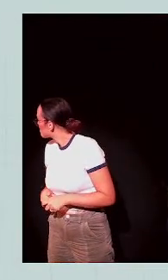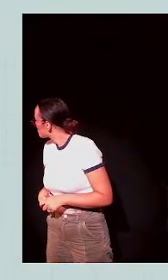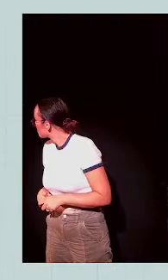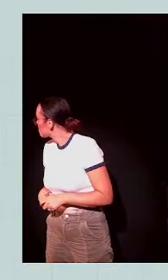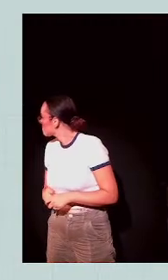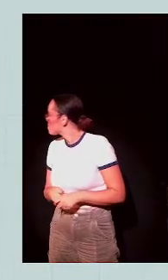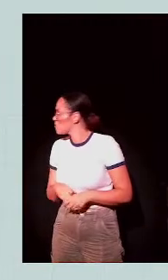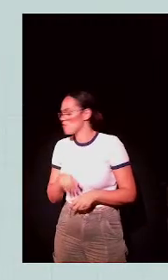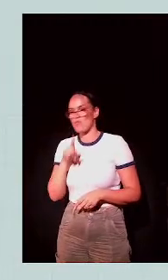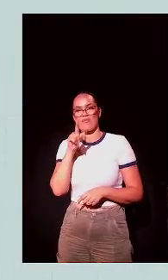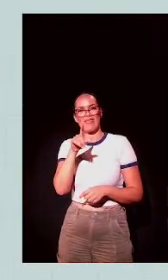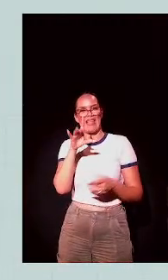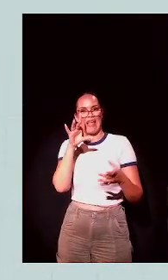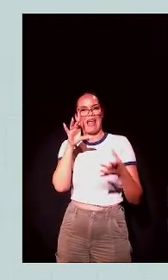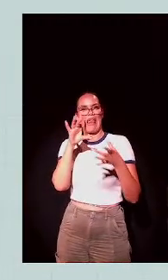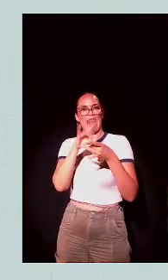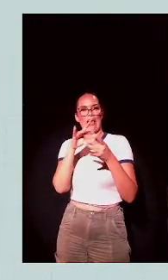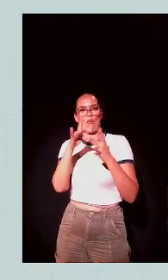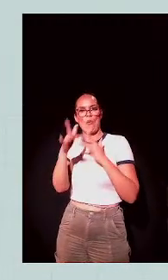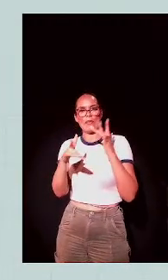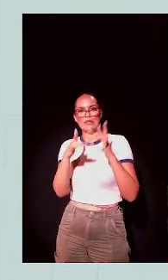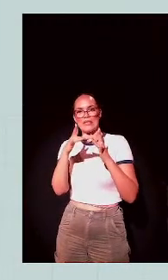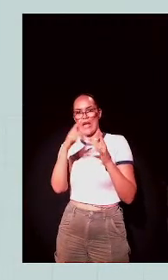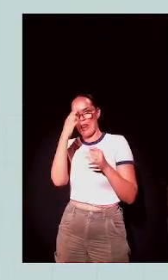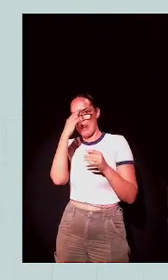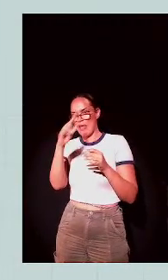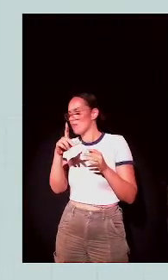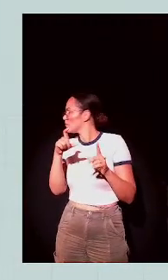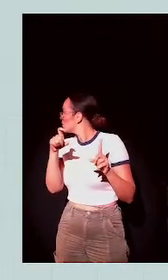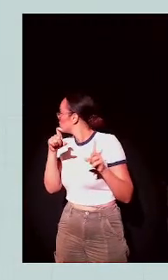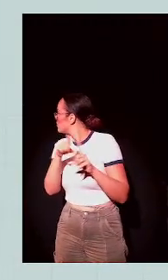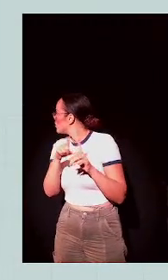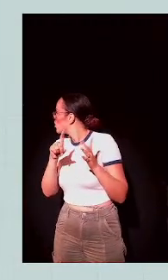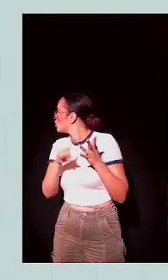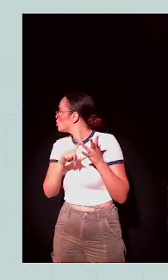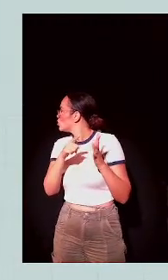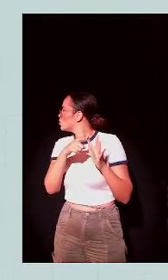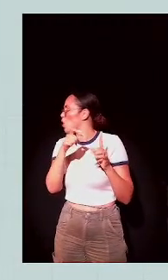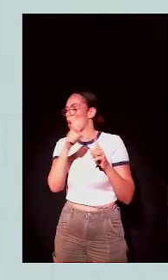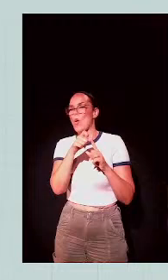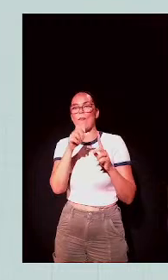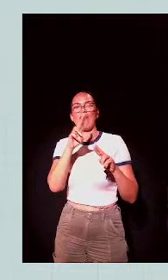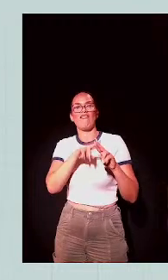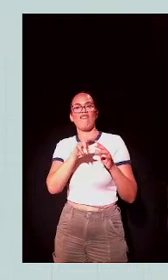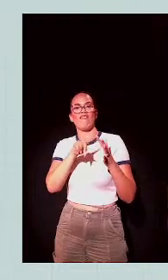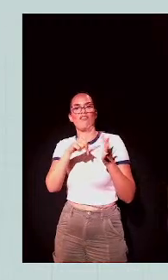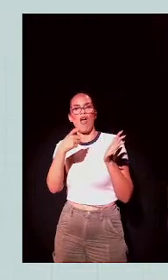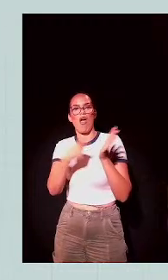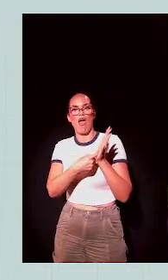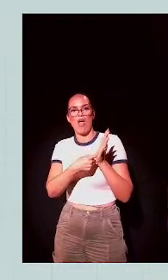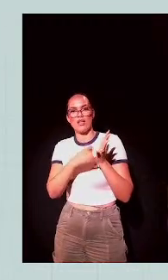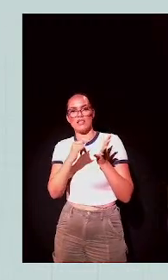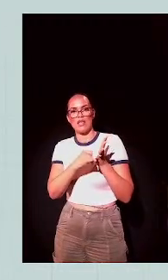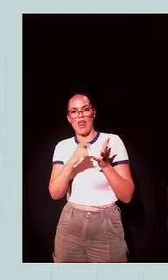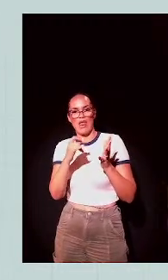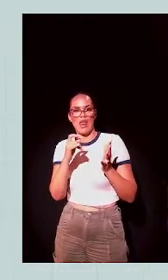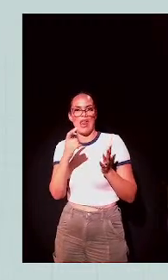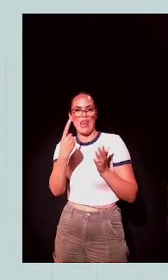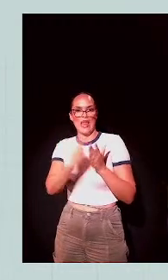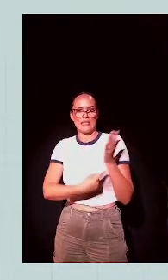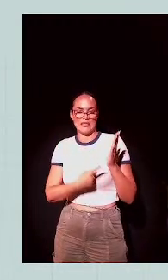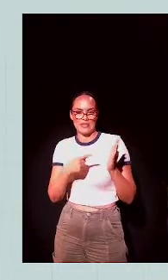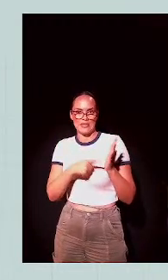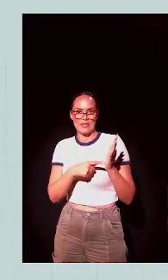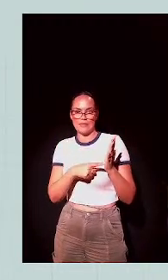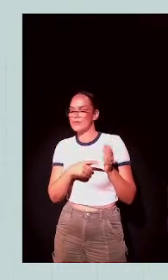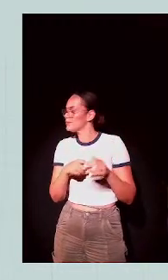a logistic equation, so another kind of chaotic equation you can patch with simple modules, an LFO, a couple